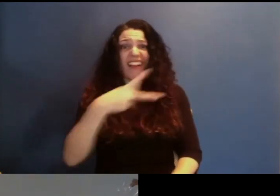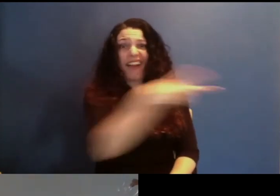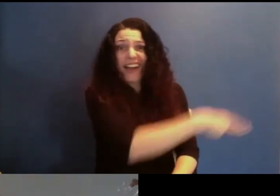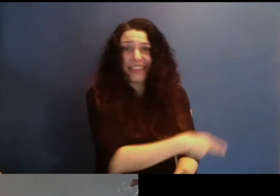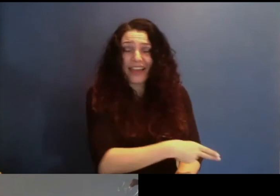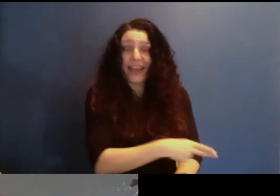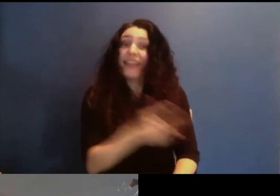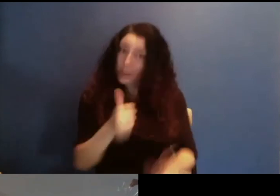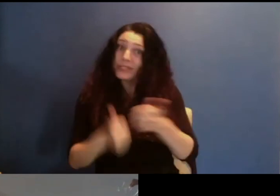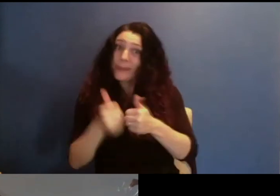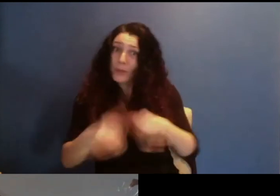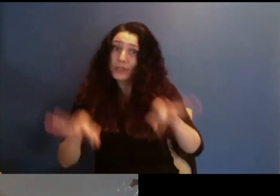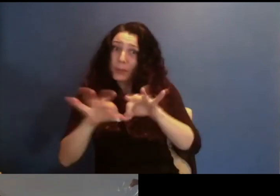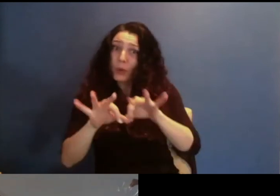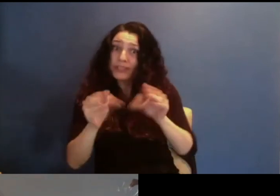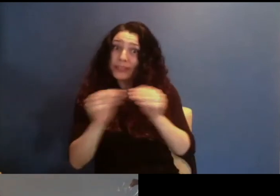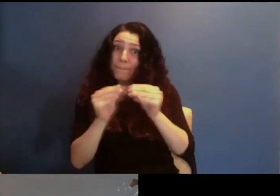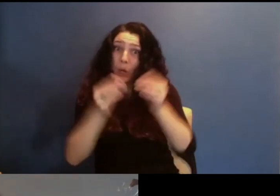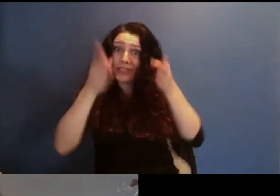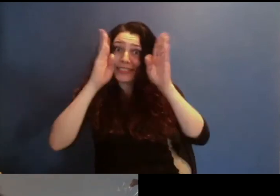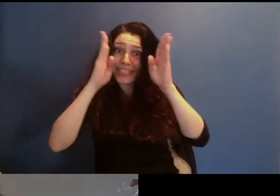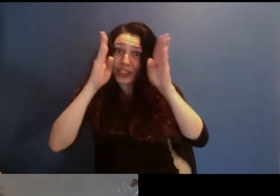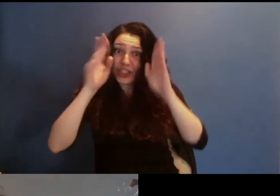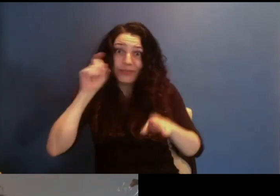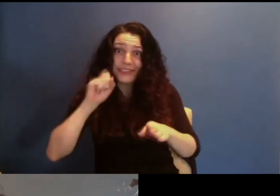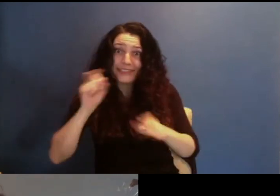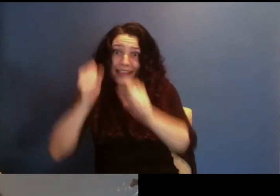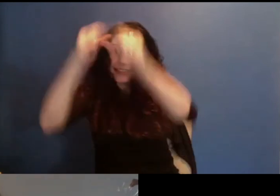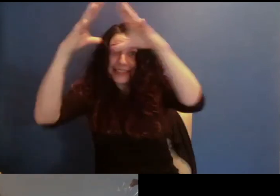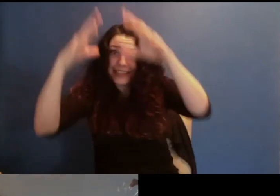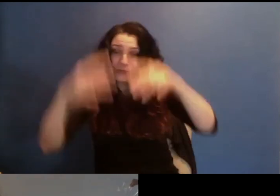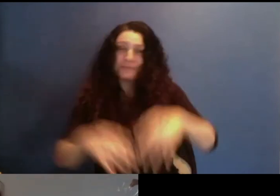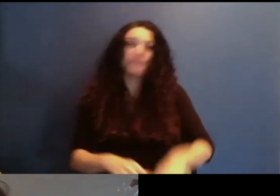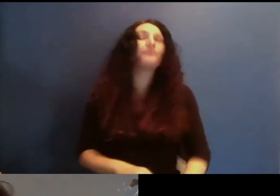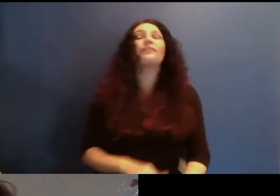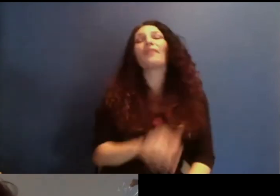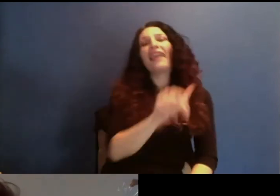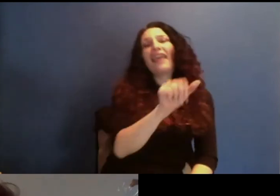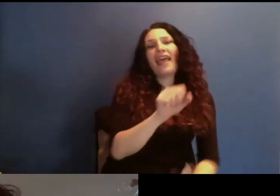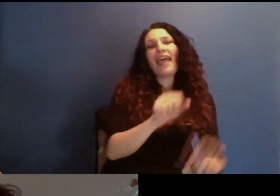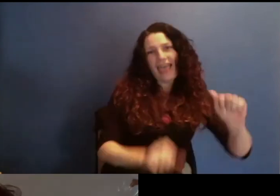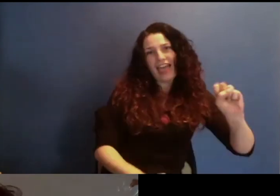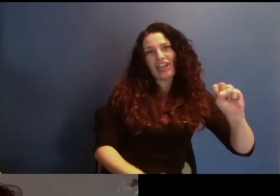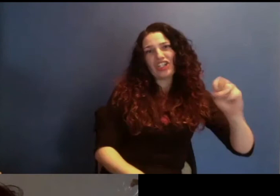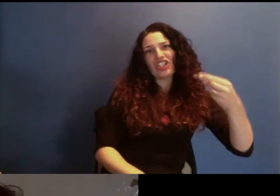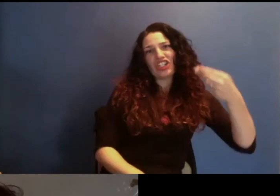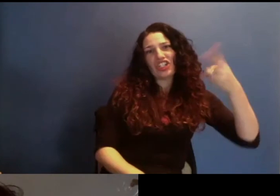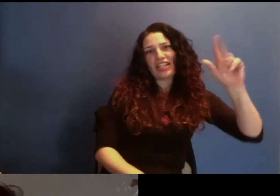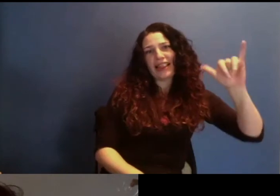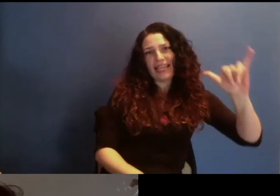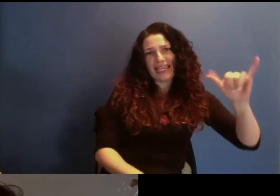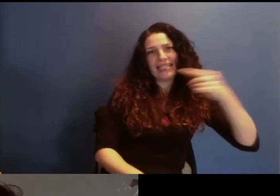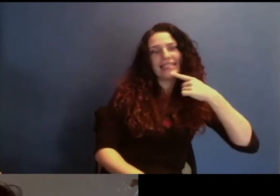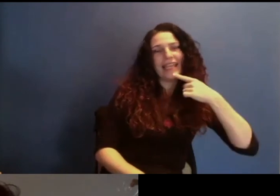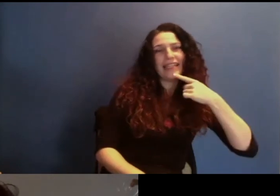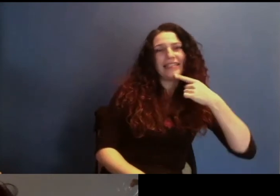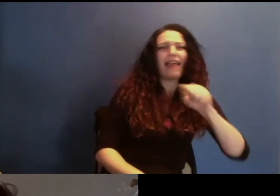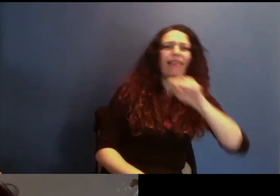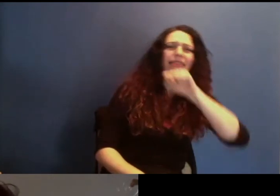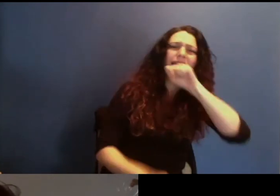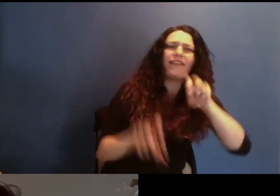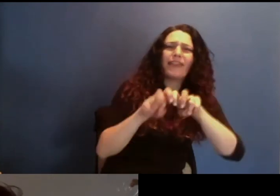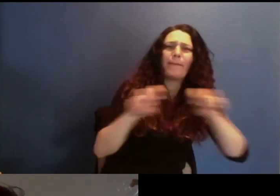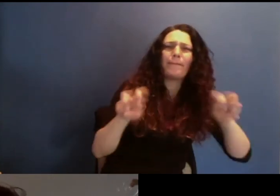yeah. it. Stick to your So gun. Ashley says, love the panel. Thanks so much. She said, Ryan, I'd love to know